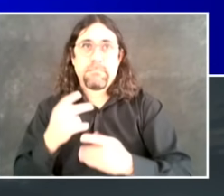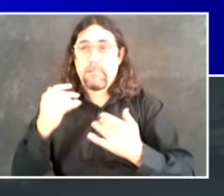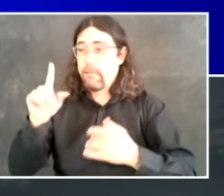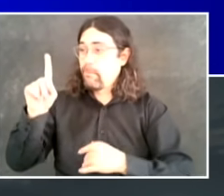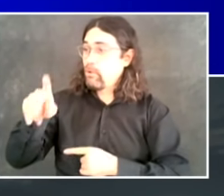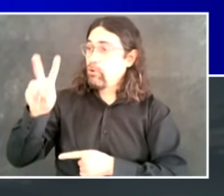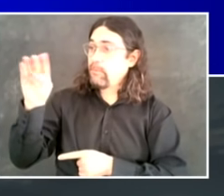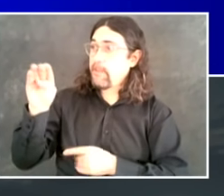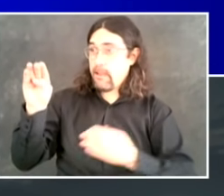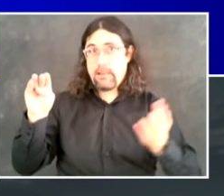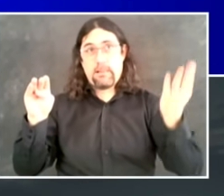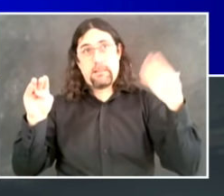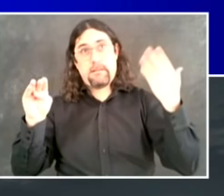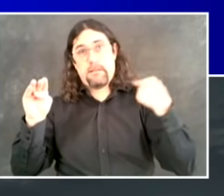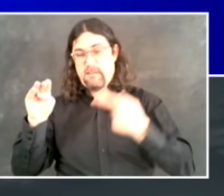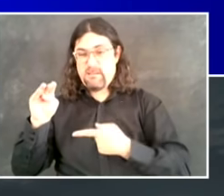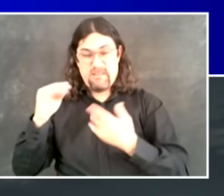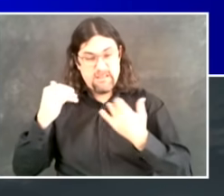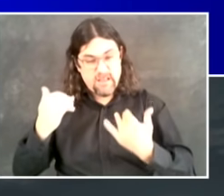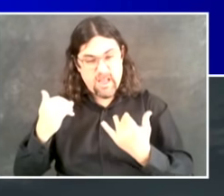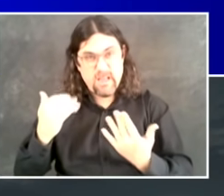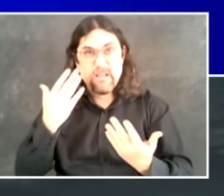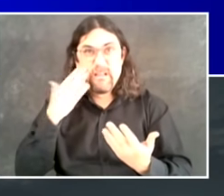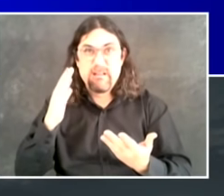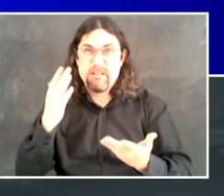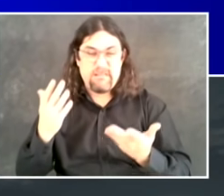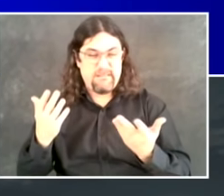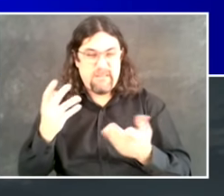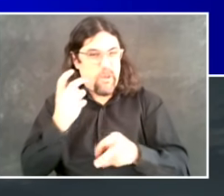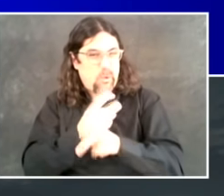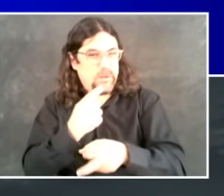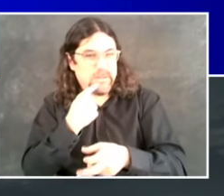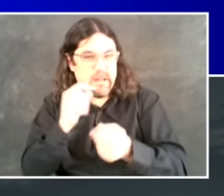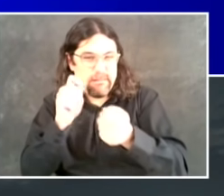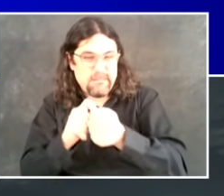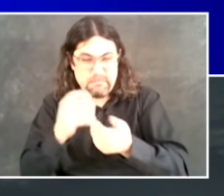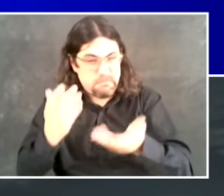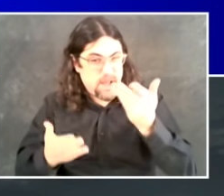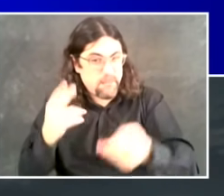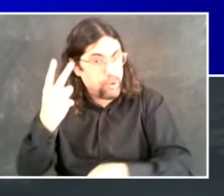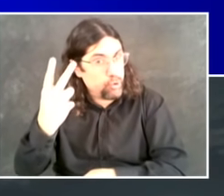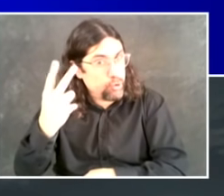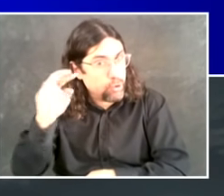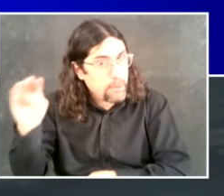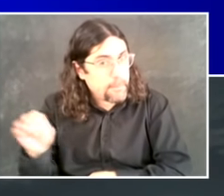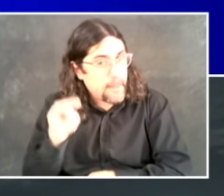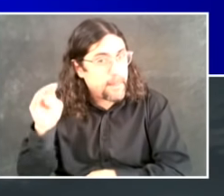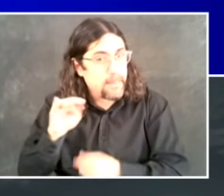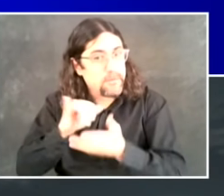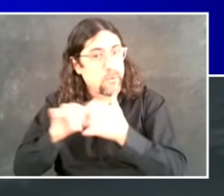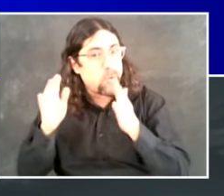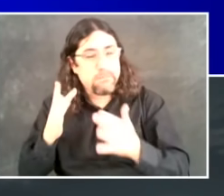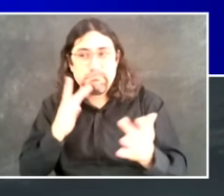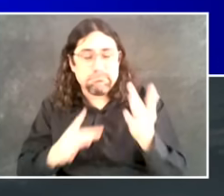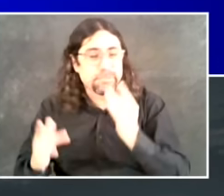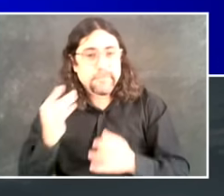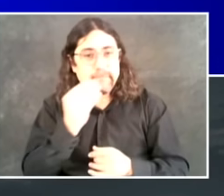2 million or more New Yorkers experiencing food insecurity now, or who will be experiencing it in the coming